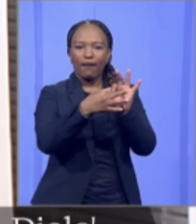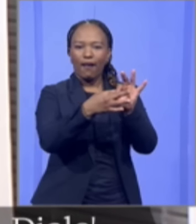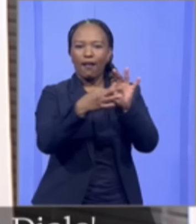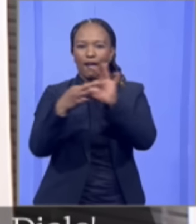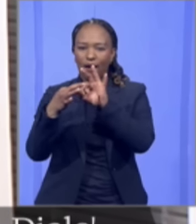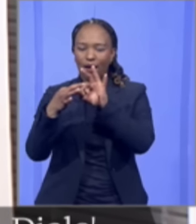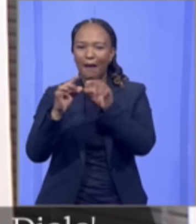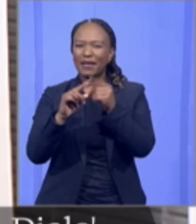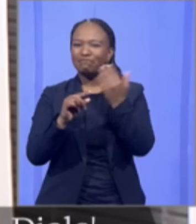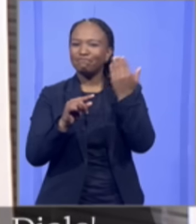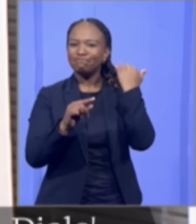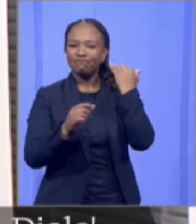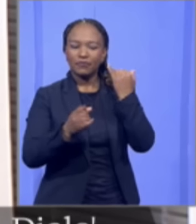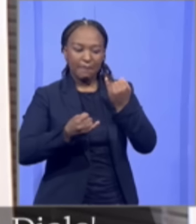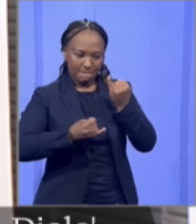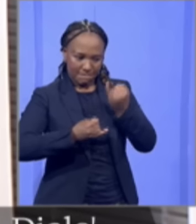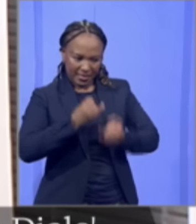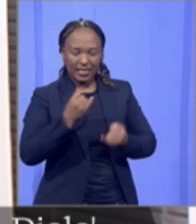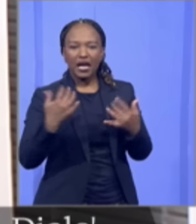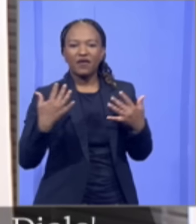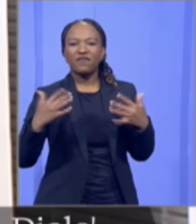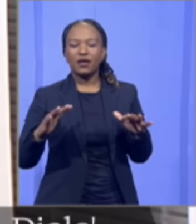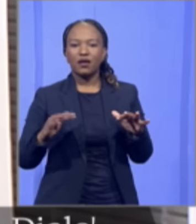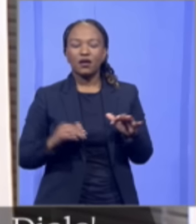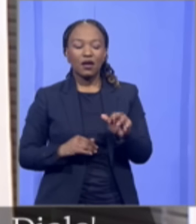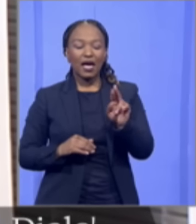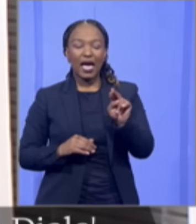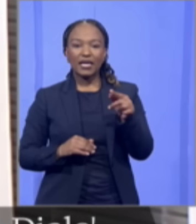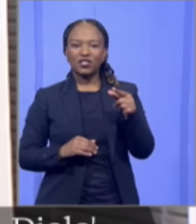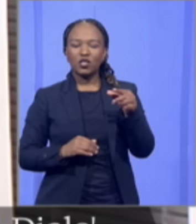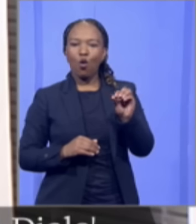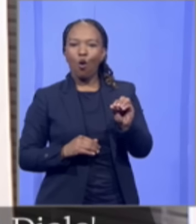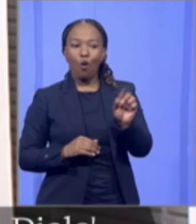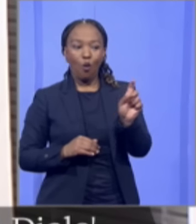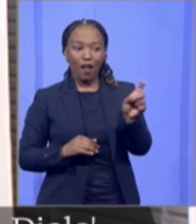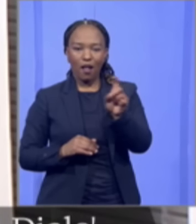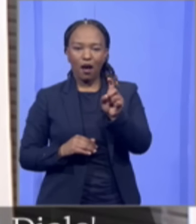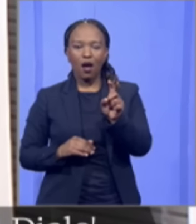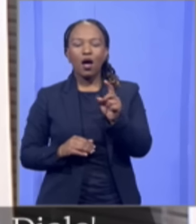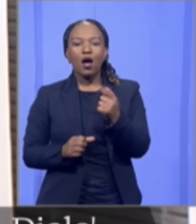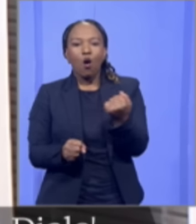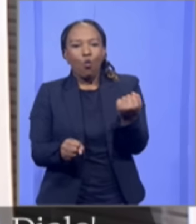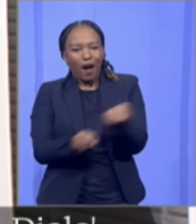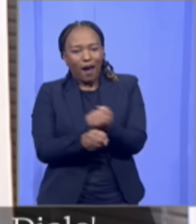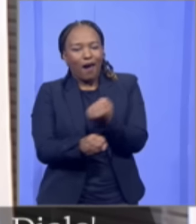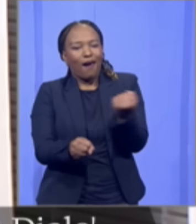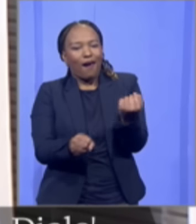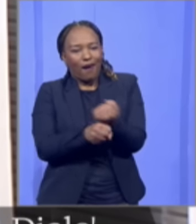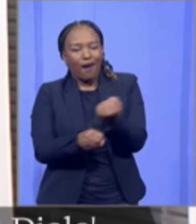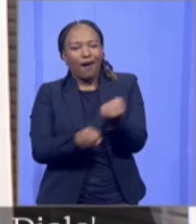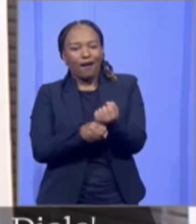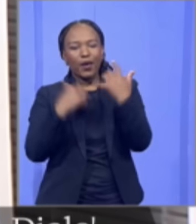to rectify this. Our NGOs are doing work on behalf of government and they